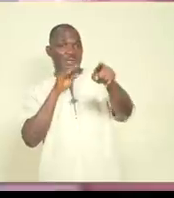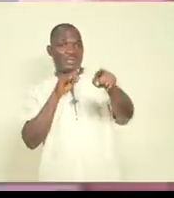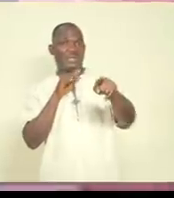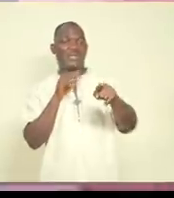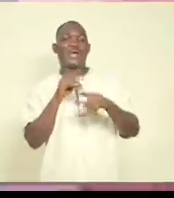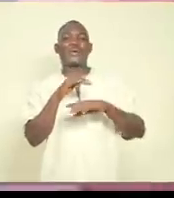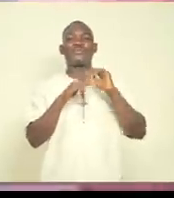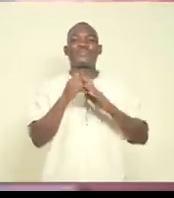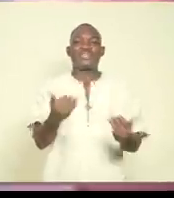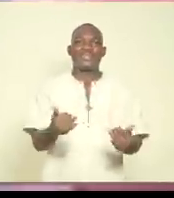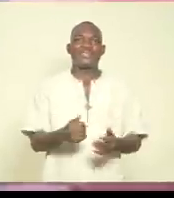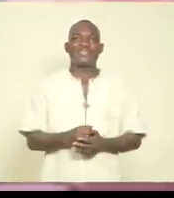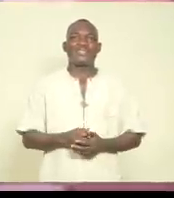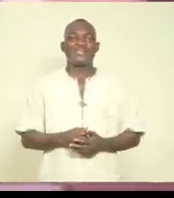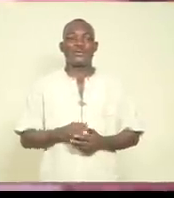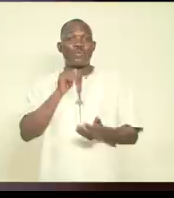herself comfortable.